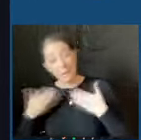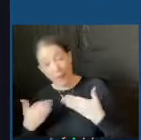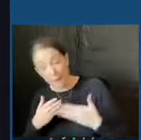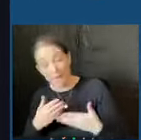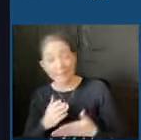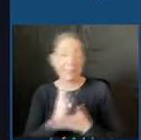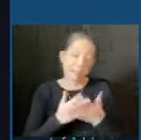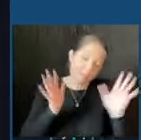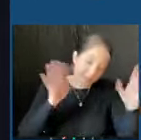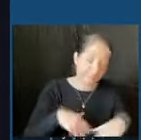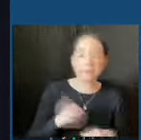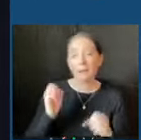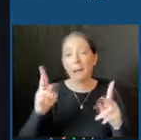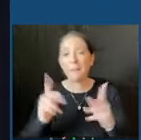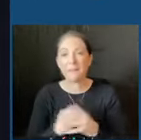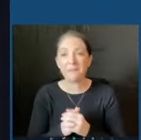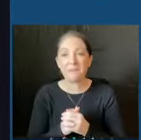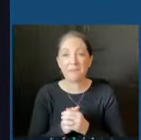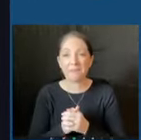All right.